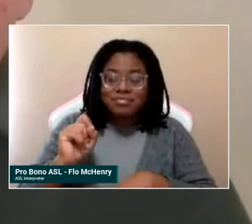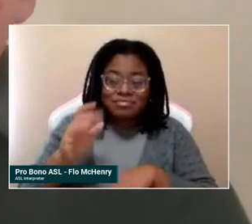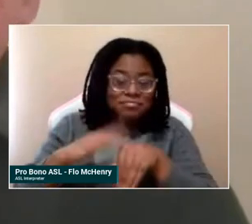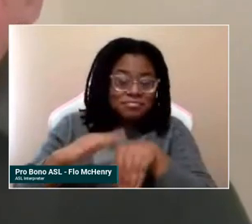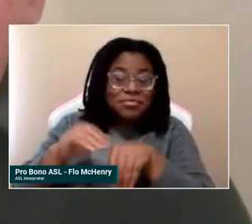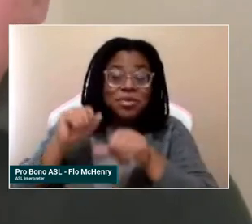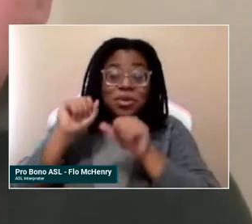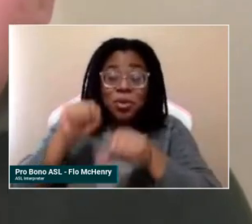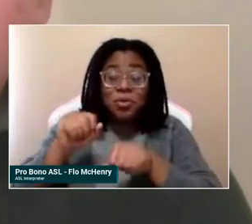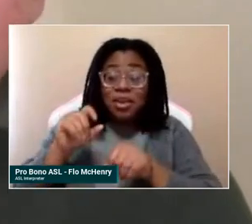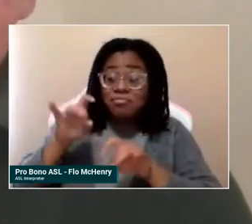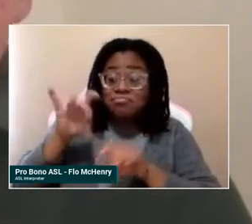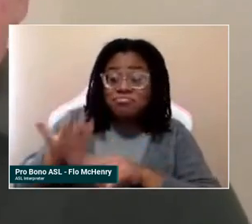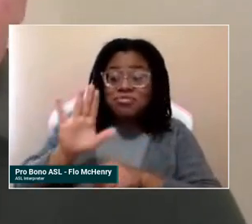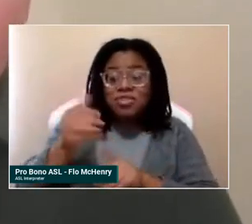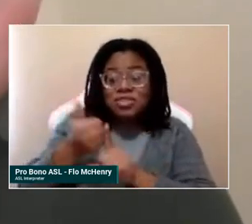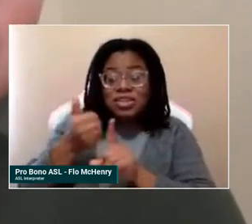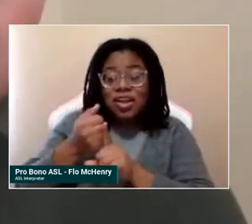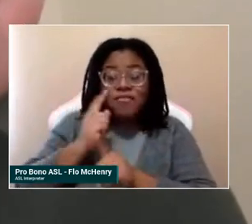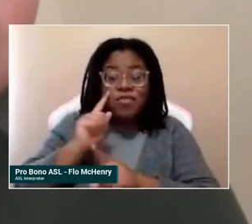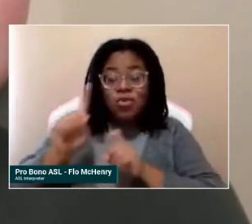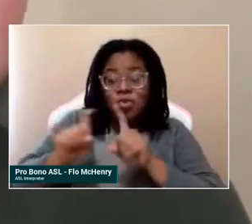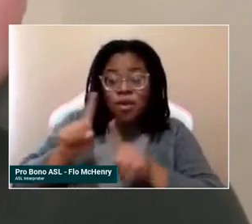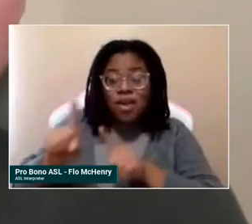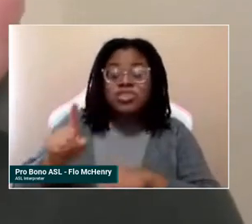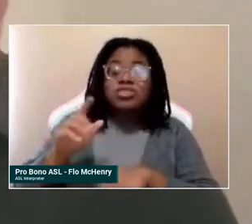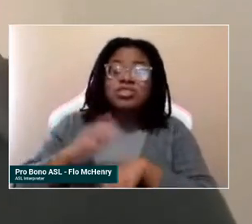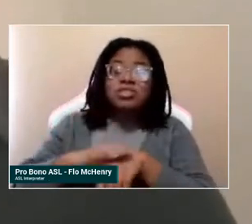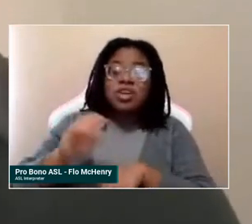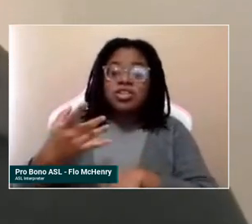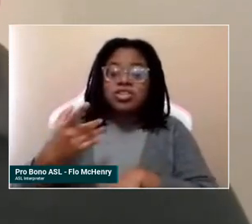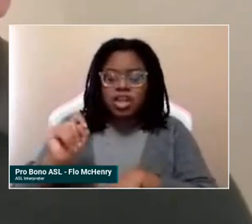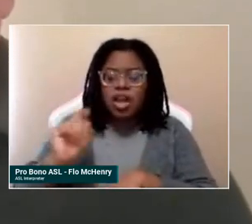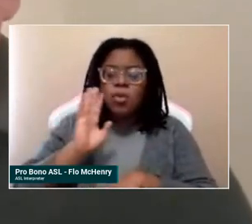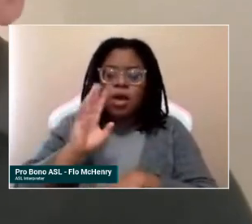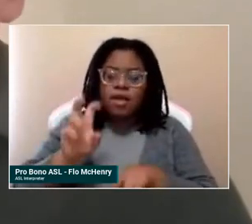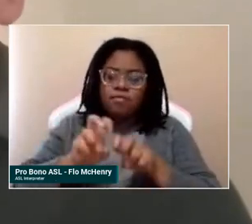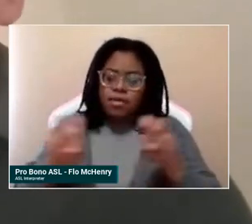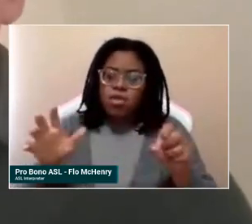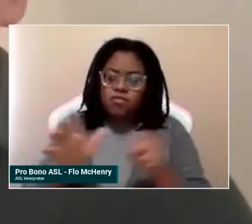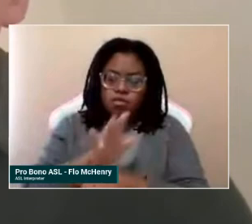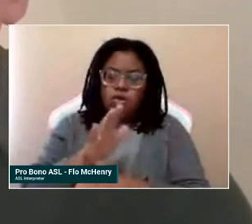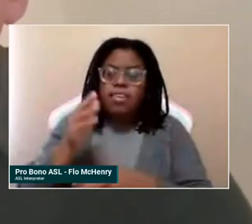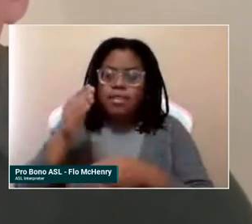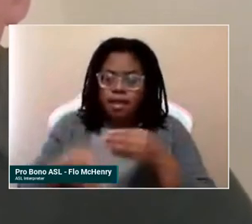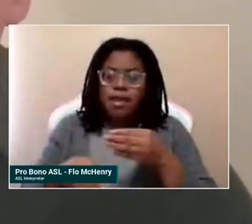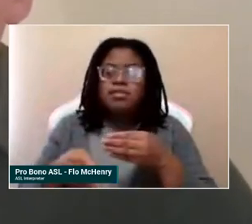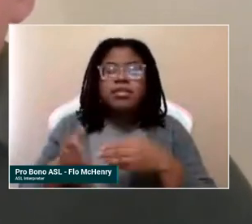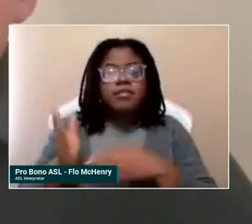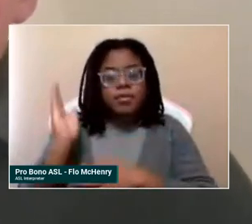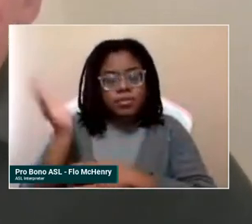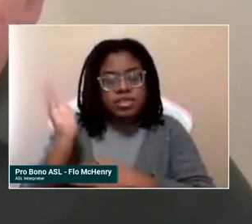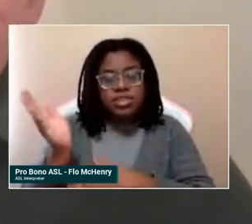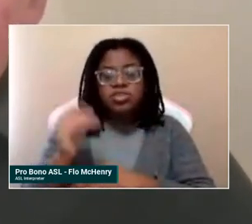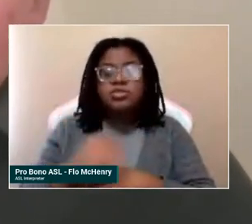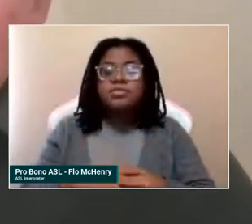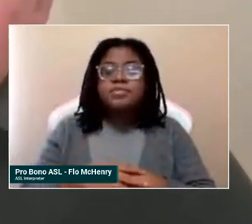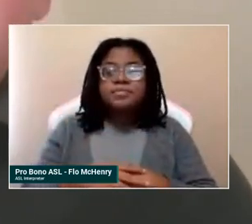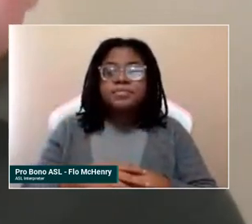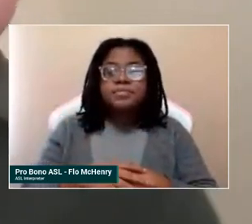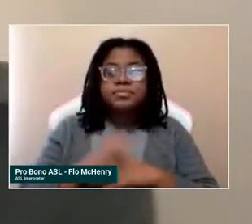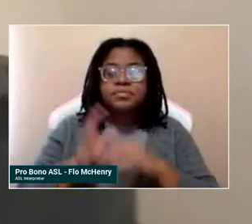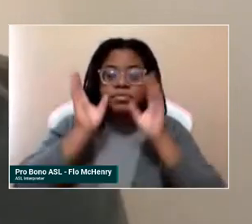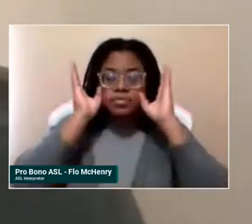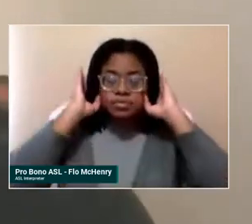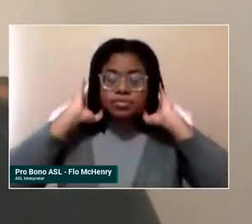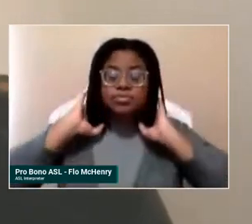questions, as we're gonna come back together as a full panel at the end of our presentations. So